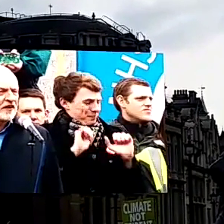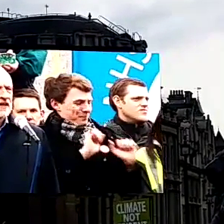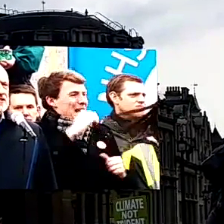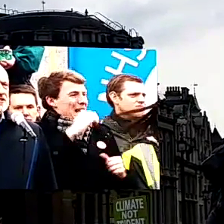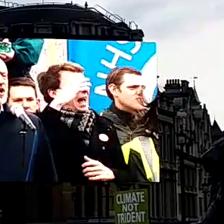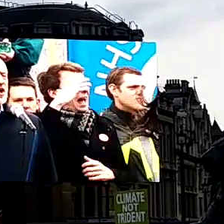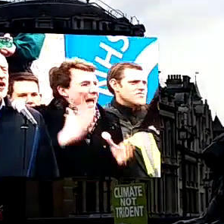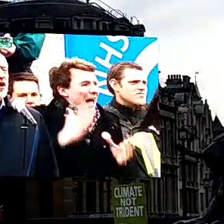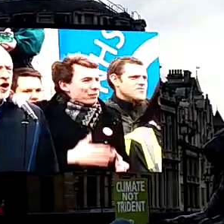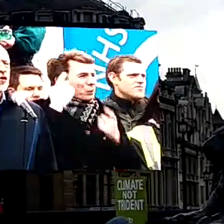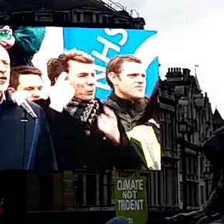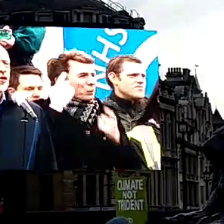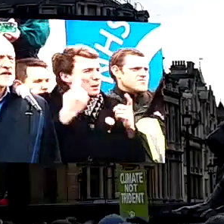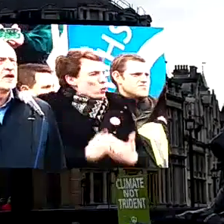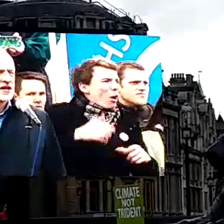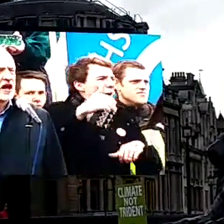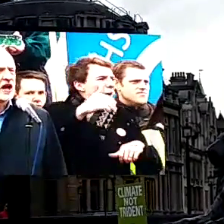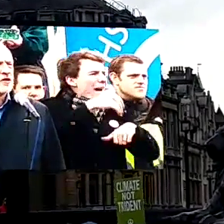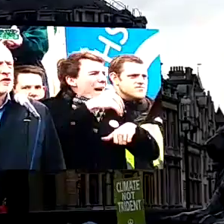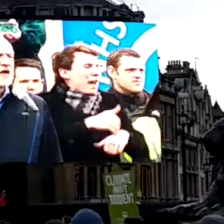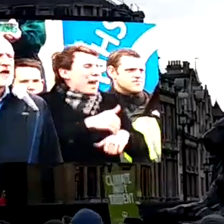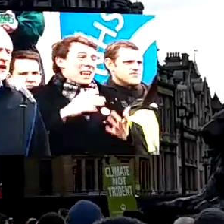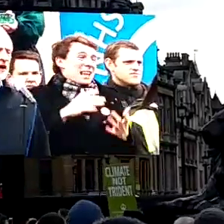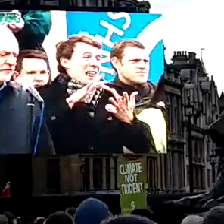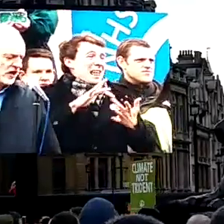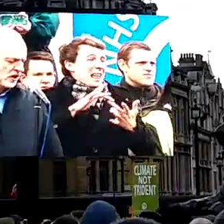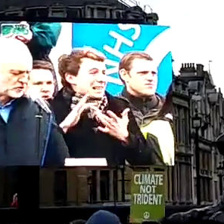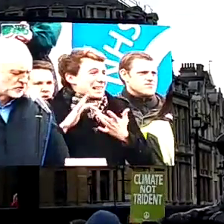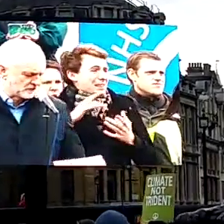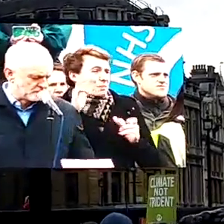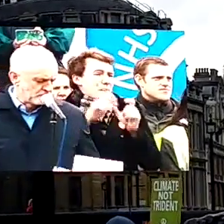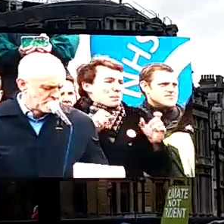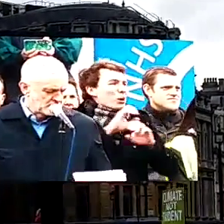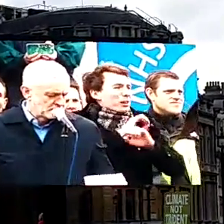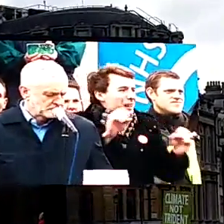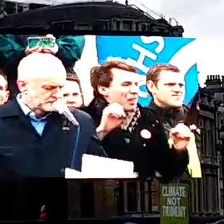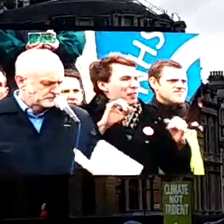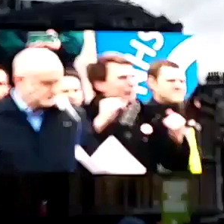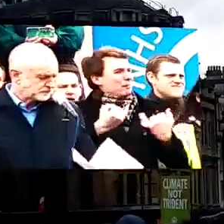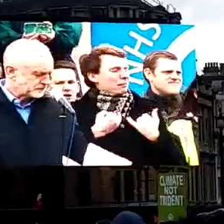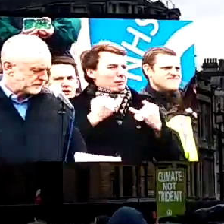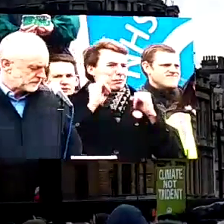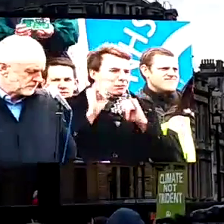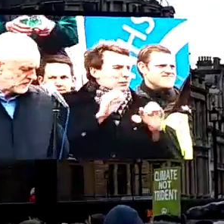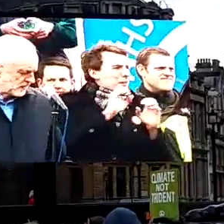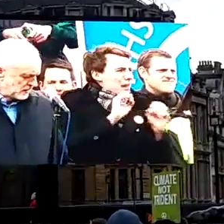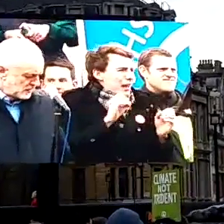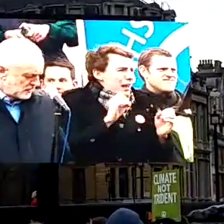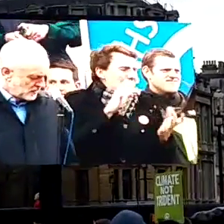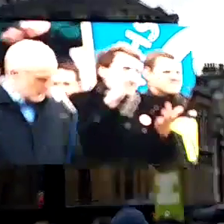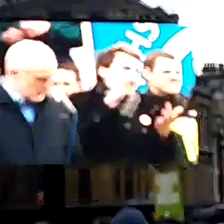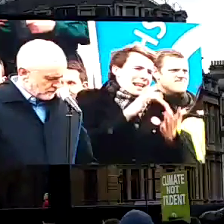humanitarian effects on wholly in this globe if they're ever used.